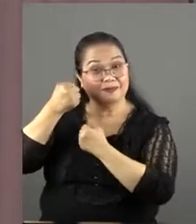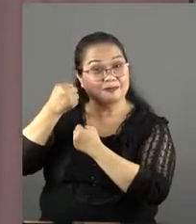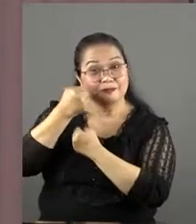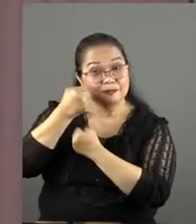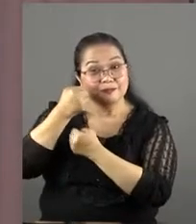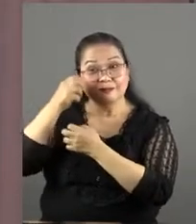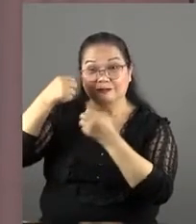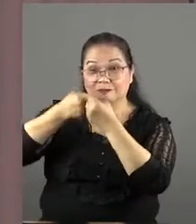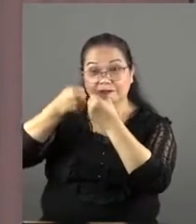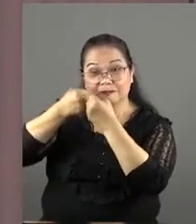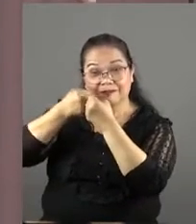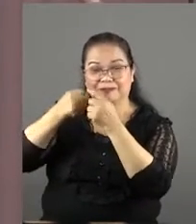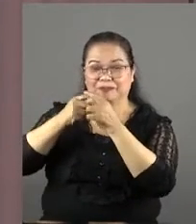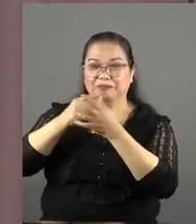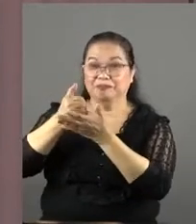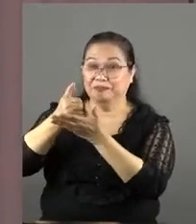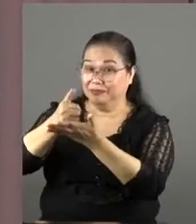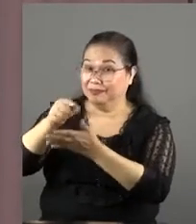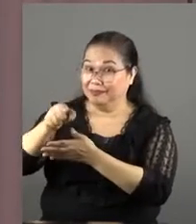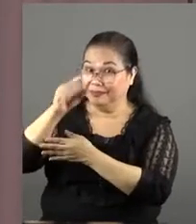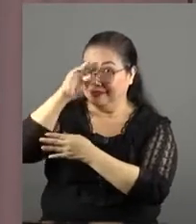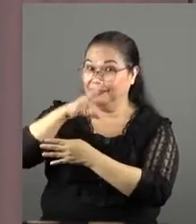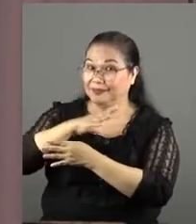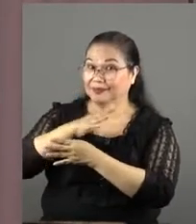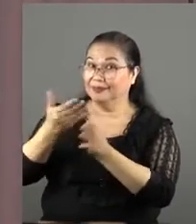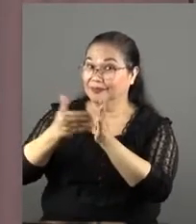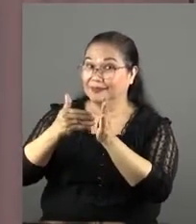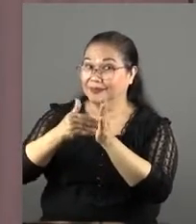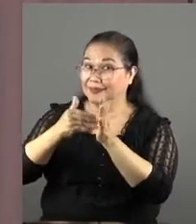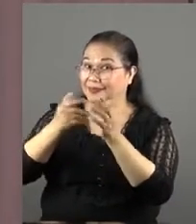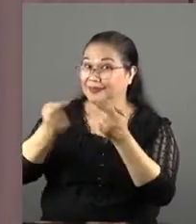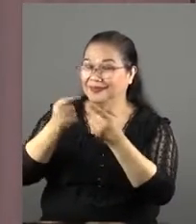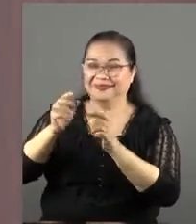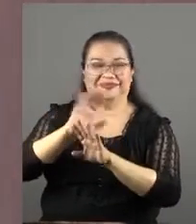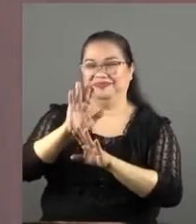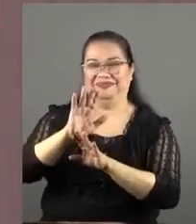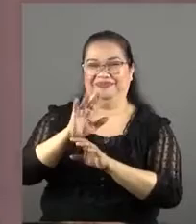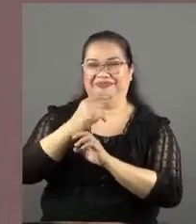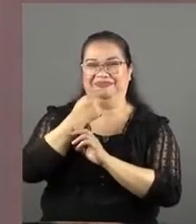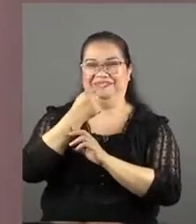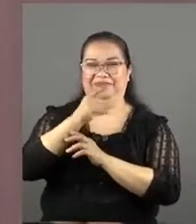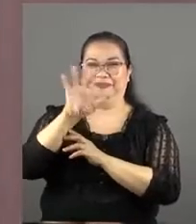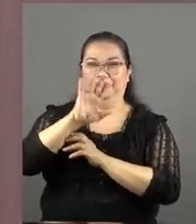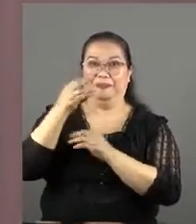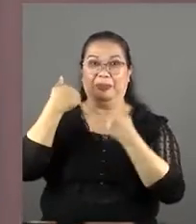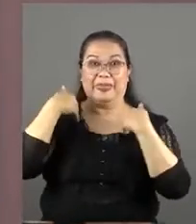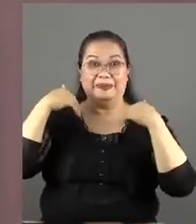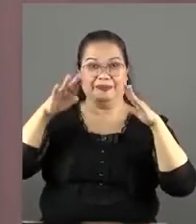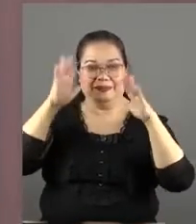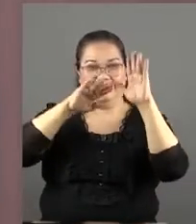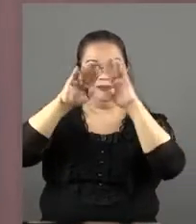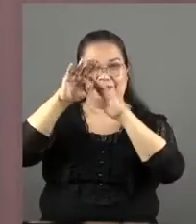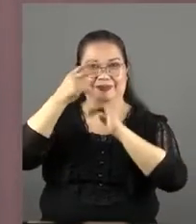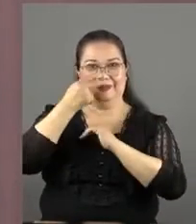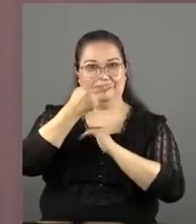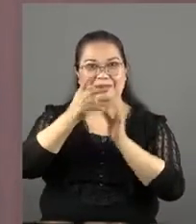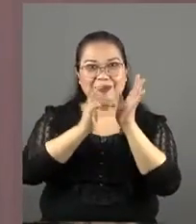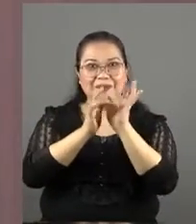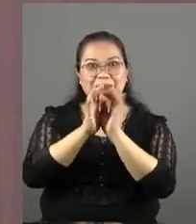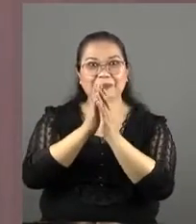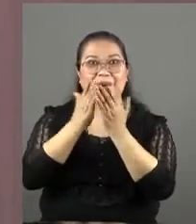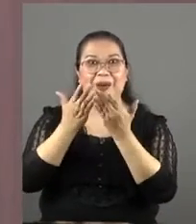Lord, will we help that guy again who keeps repeating the same thing? I don't think so. What are angels doing in heaven? Look at your